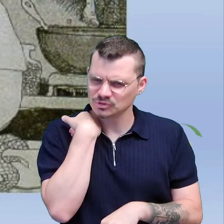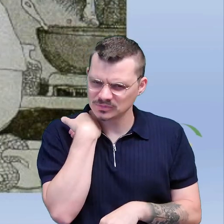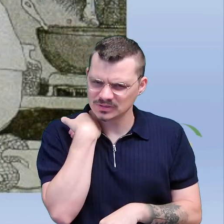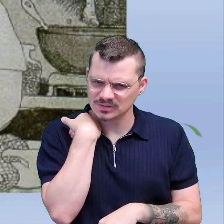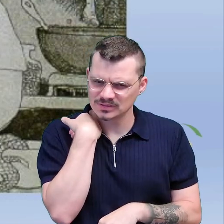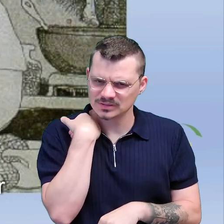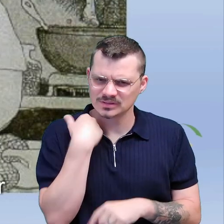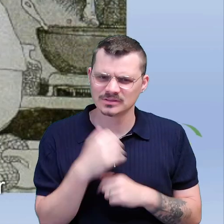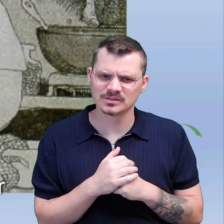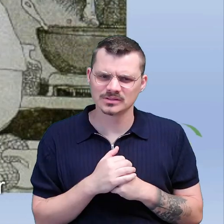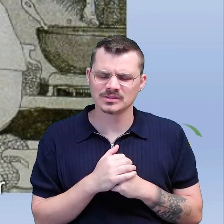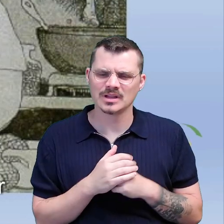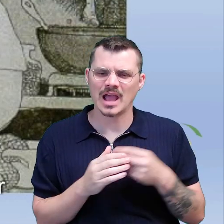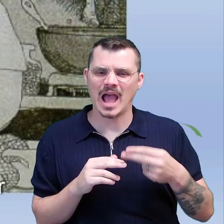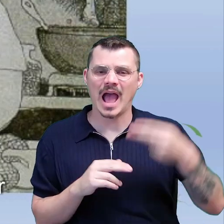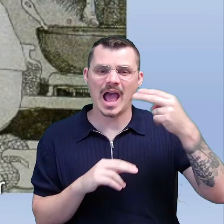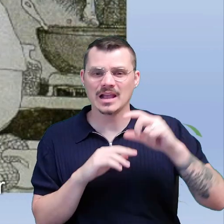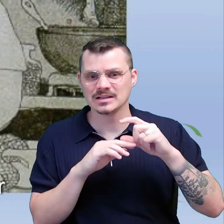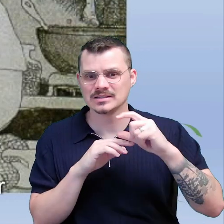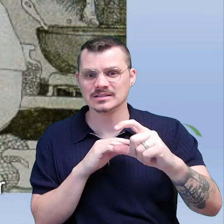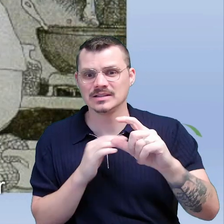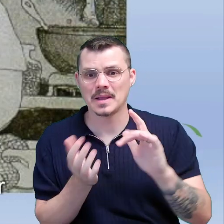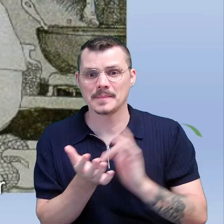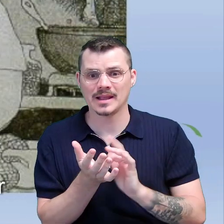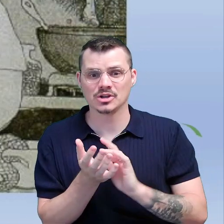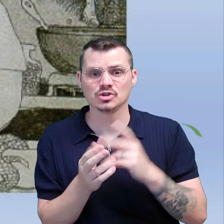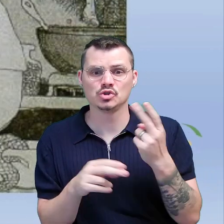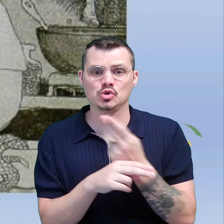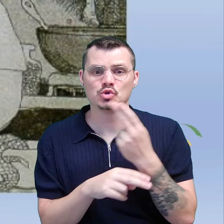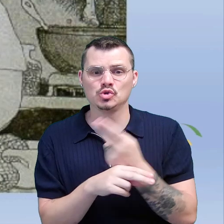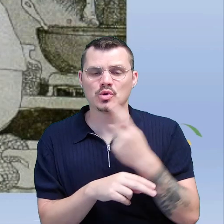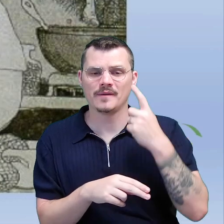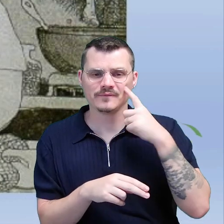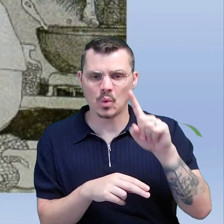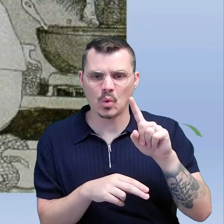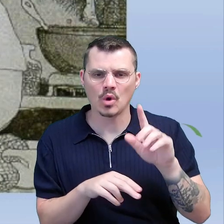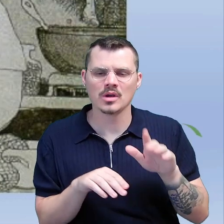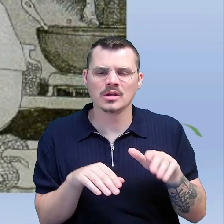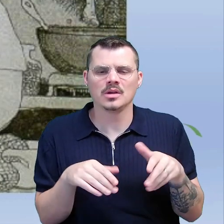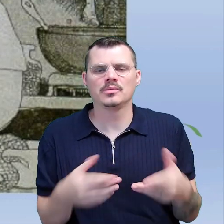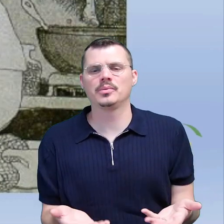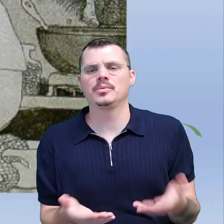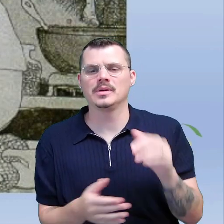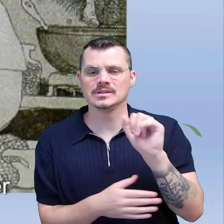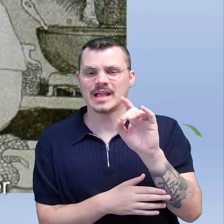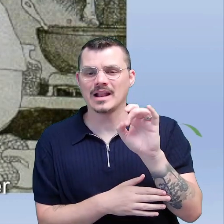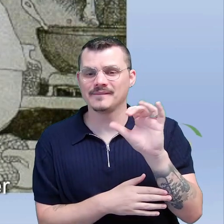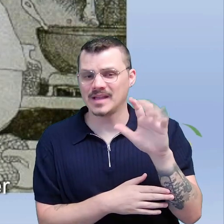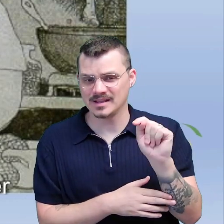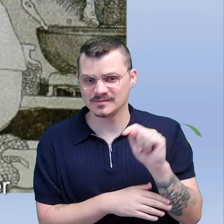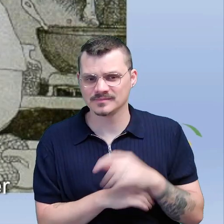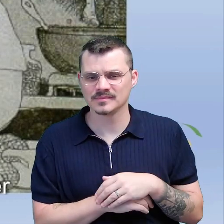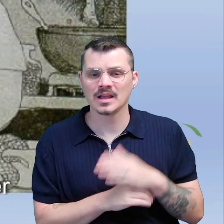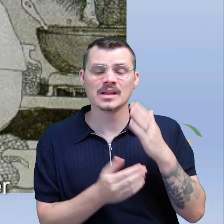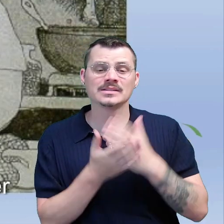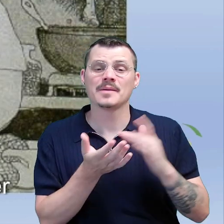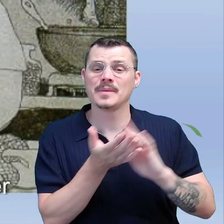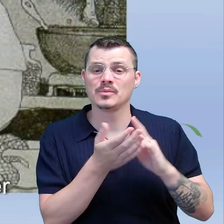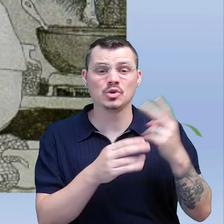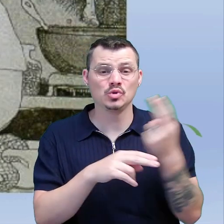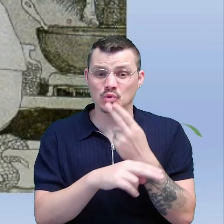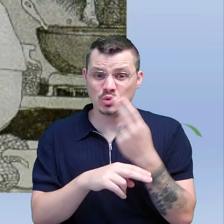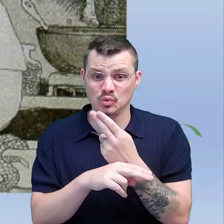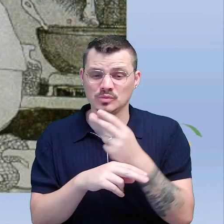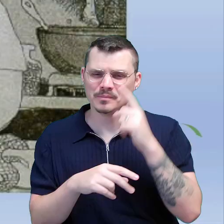High doses of medicines being used for sedating side effects, medicines used in ways they were